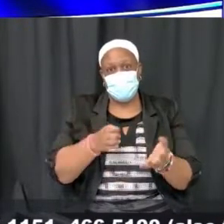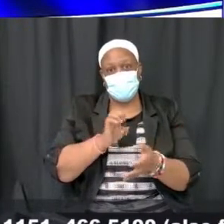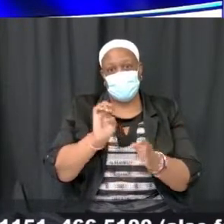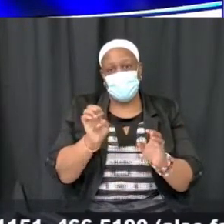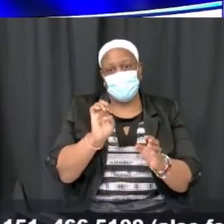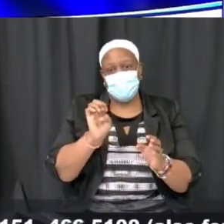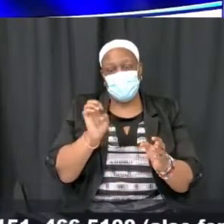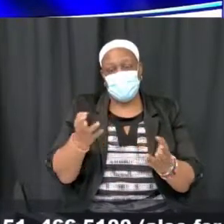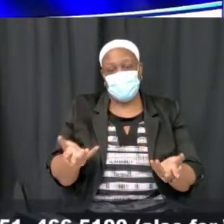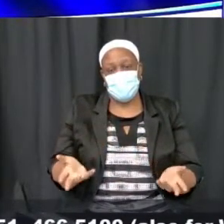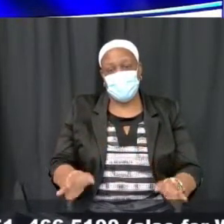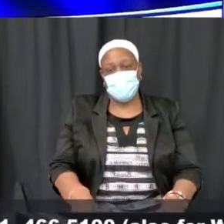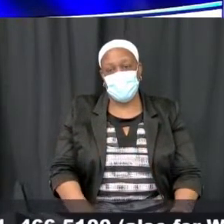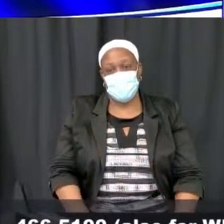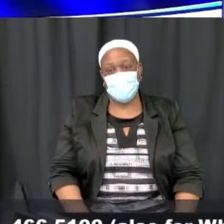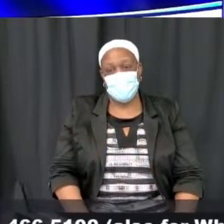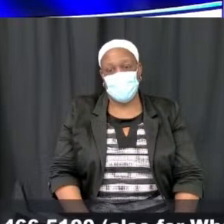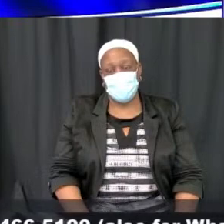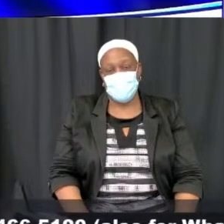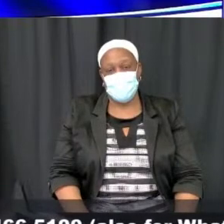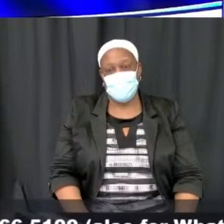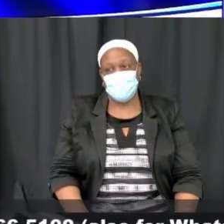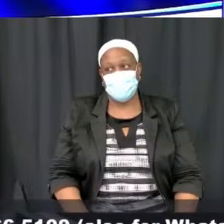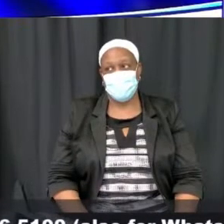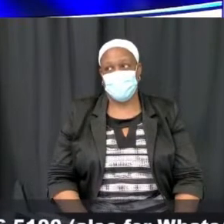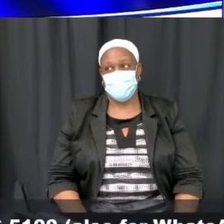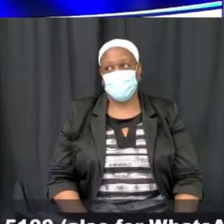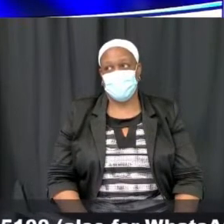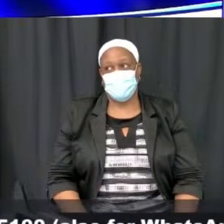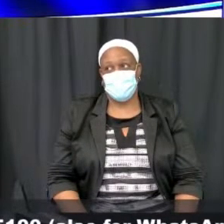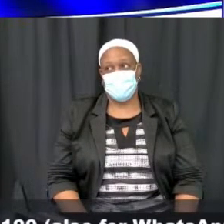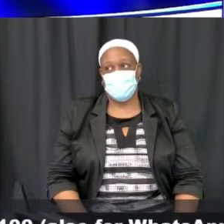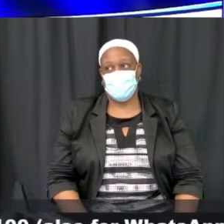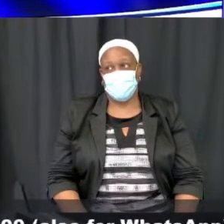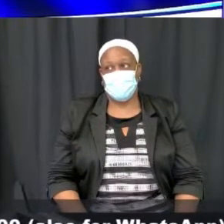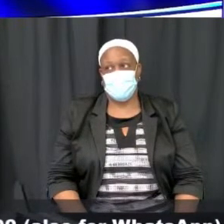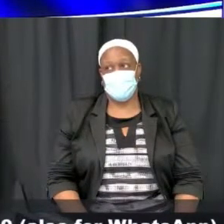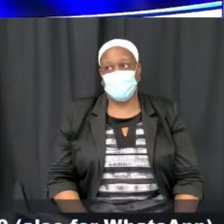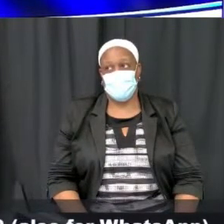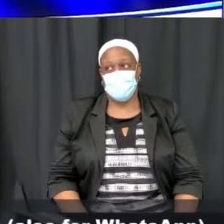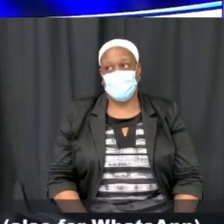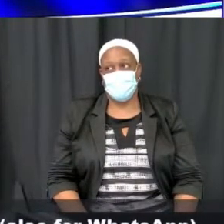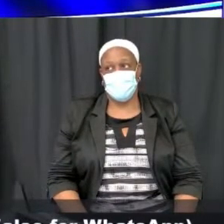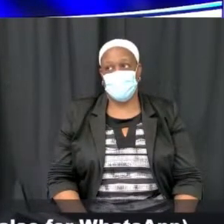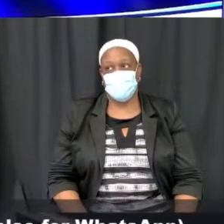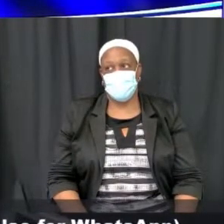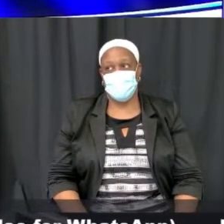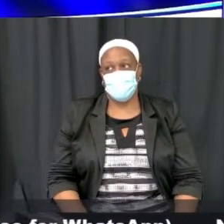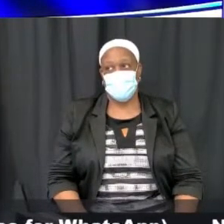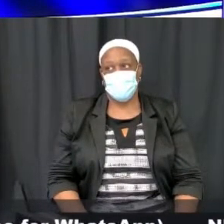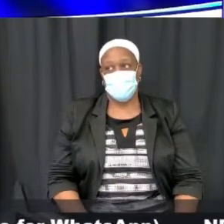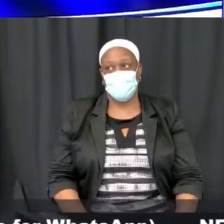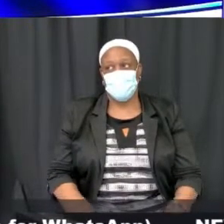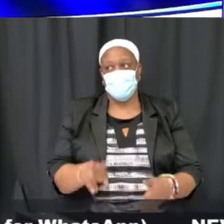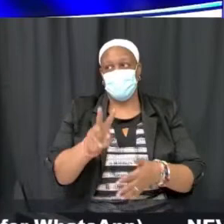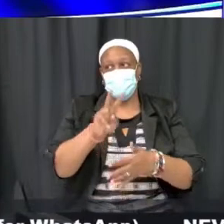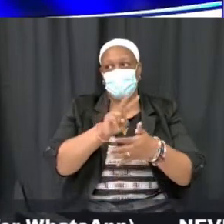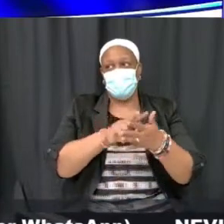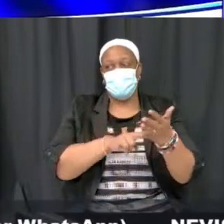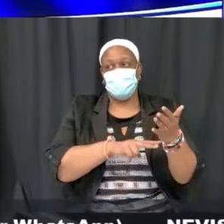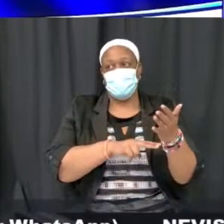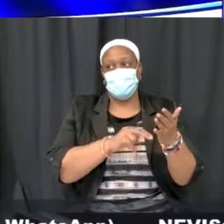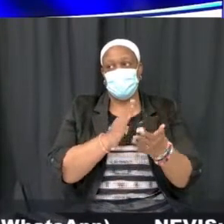I will begin before going to the gist of my presentation, I will just read a notice from